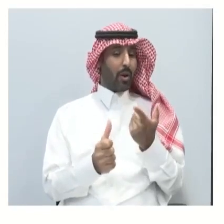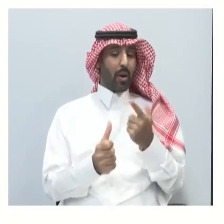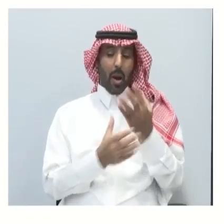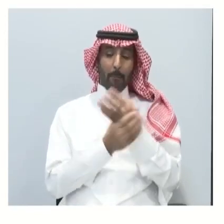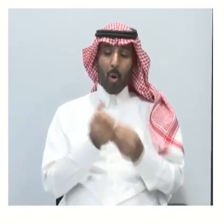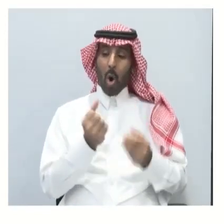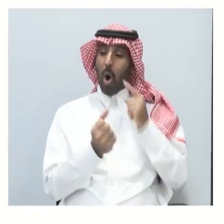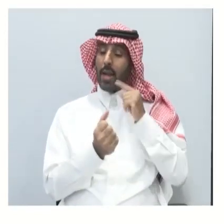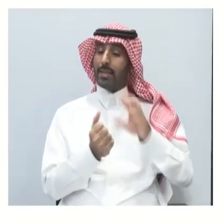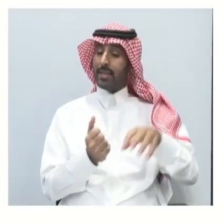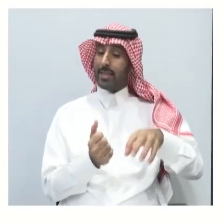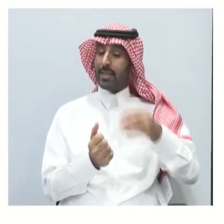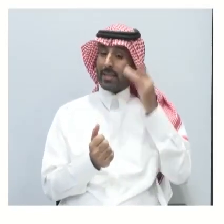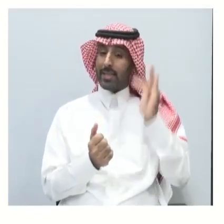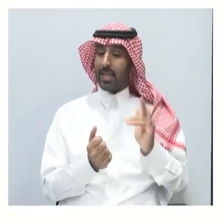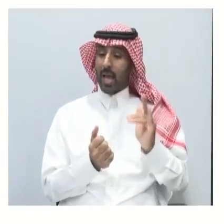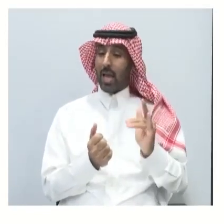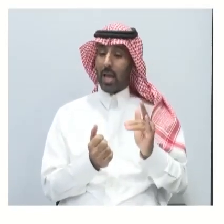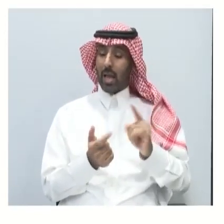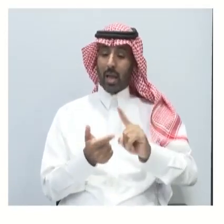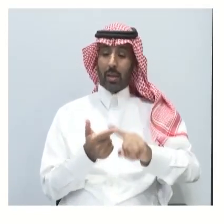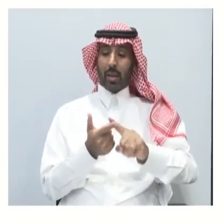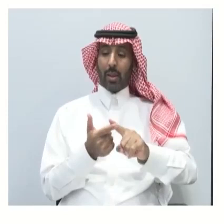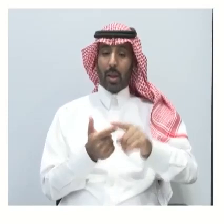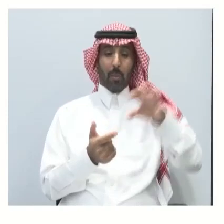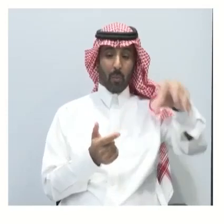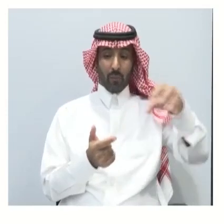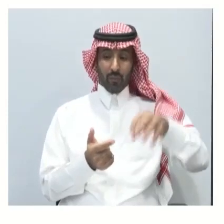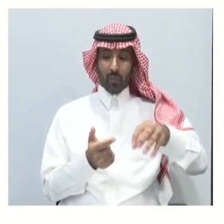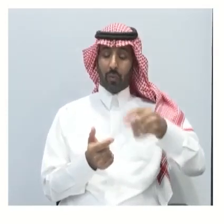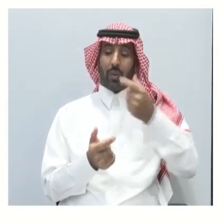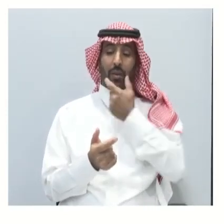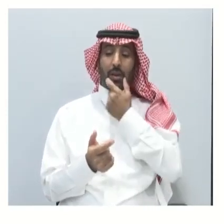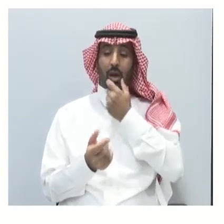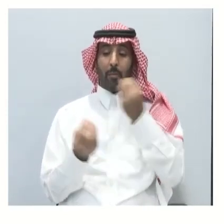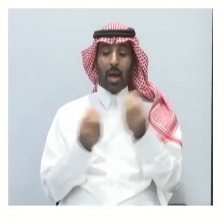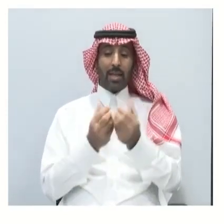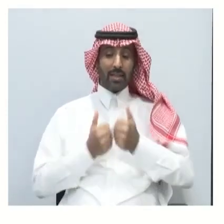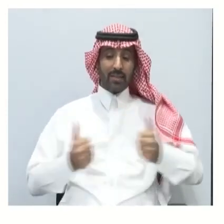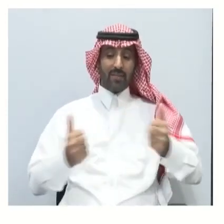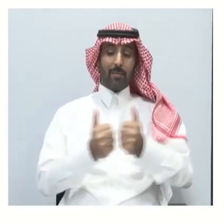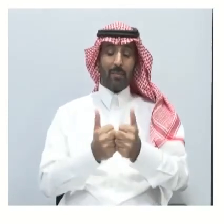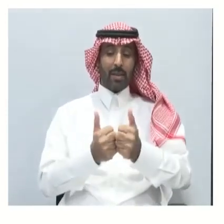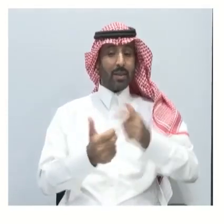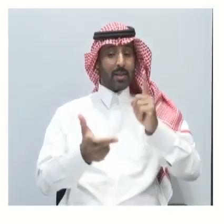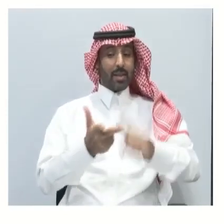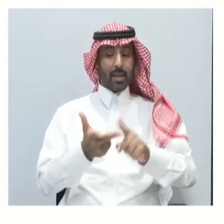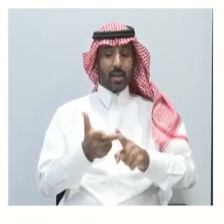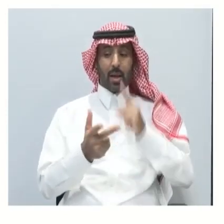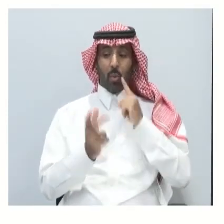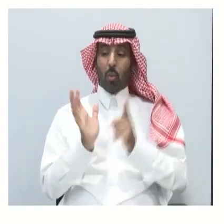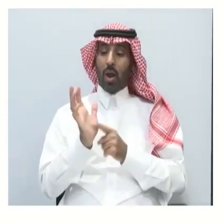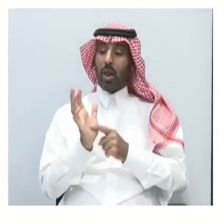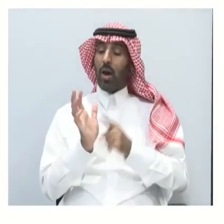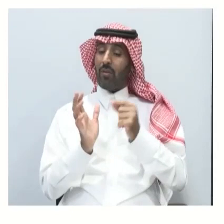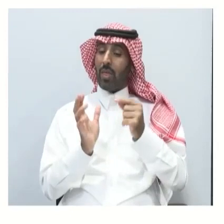Jeddah. We have number two, moved to Riyadh with his family. We have number three, one of the